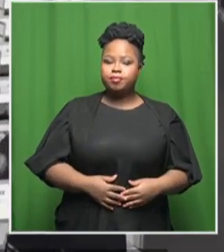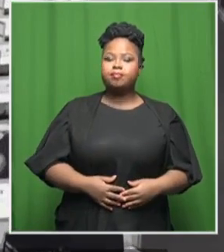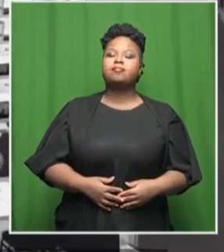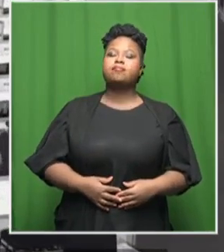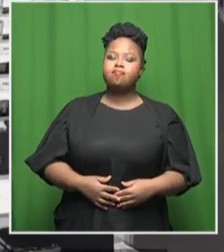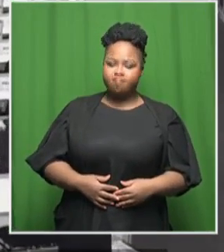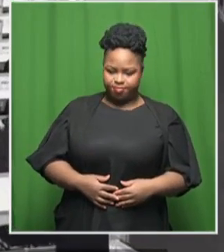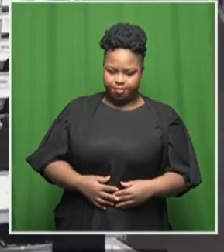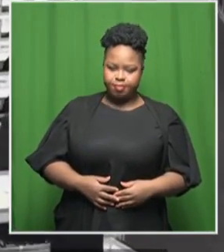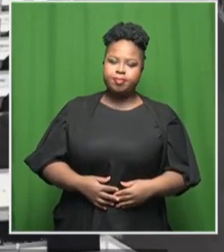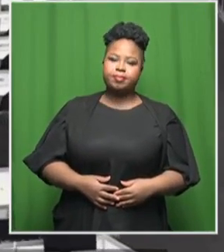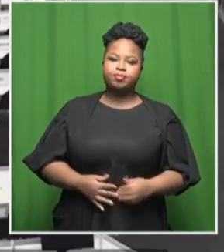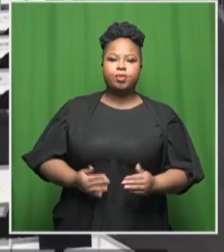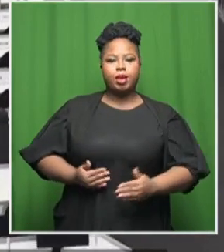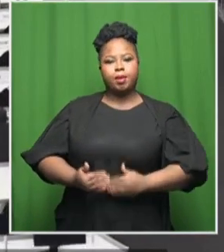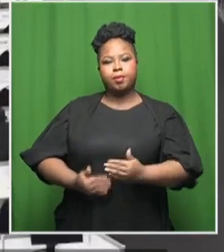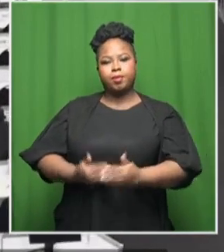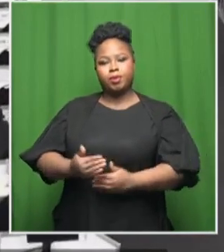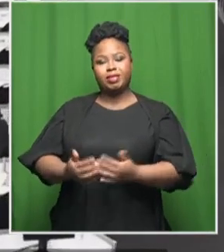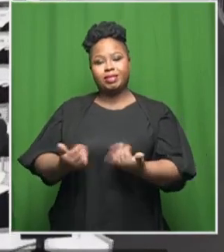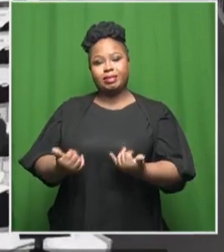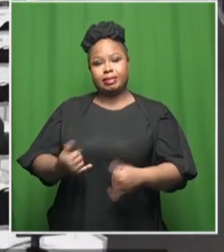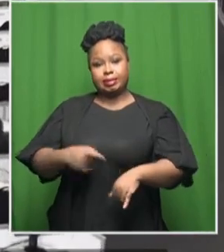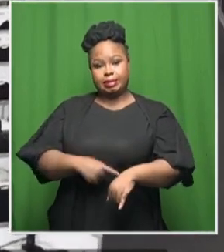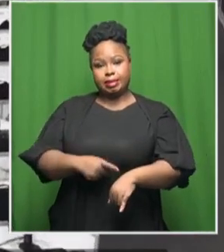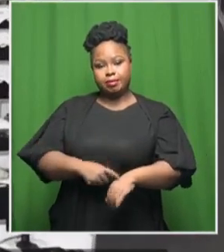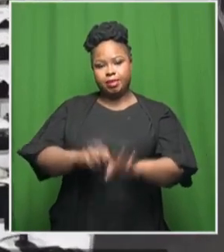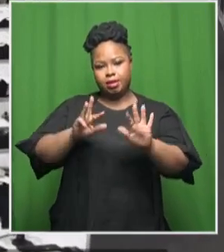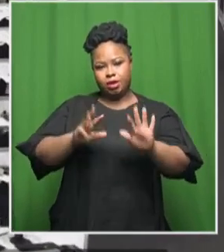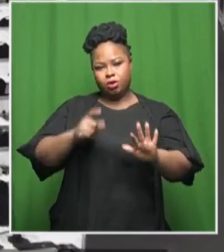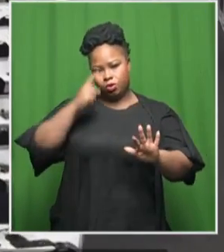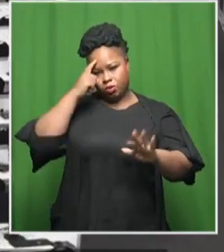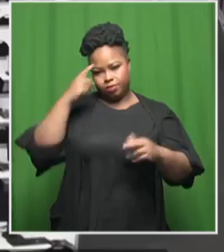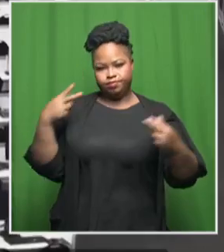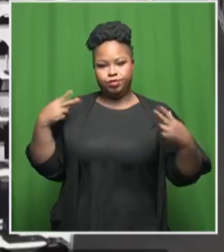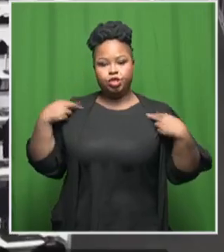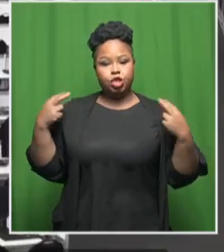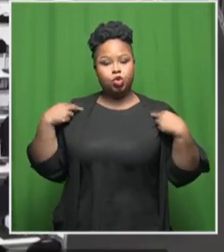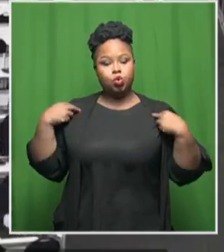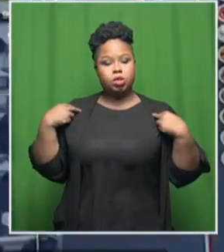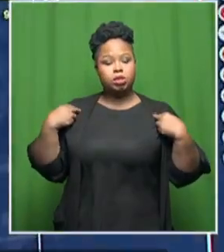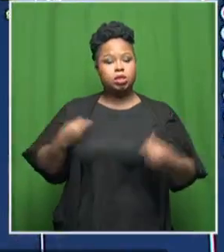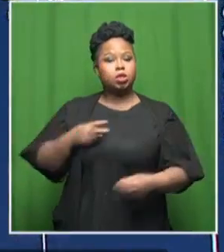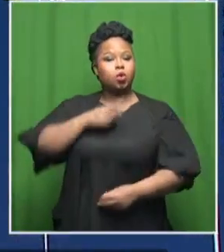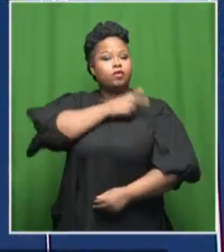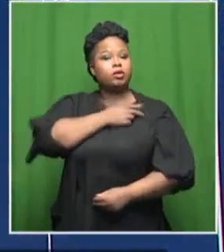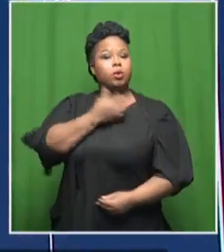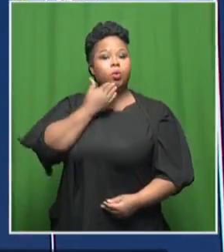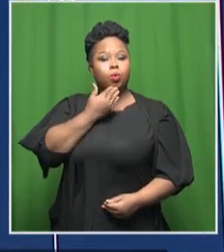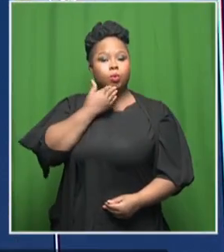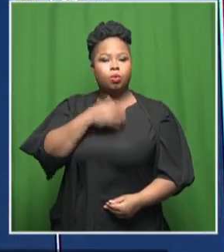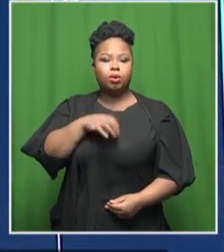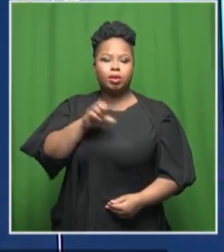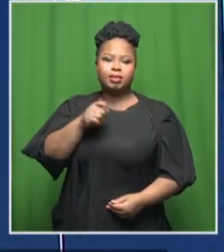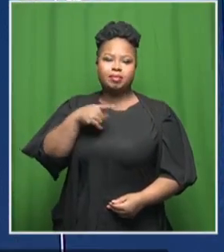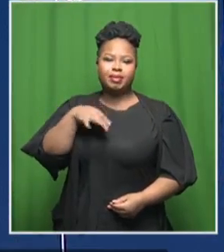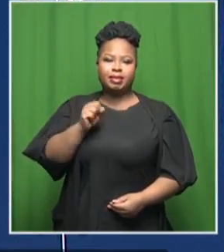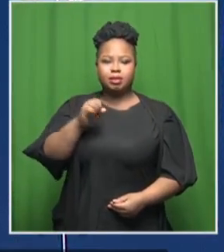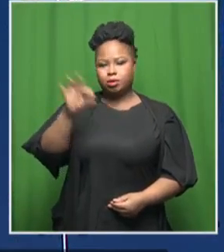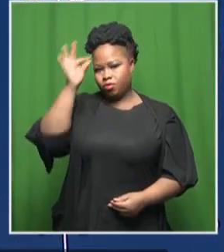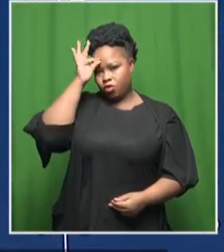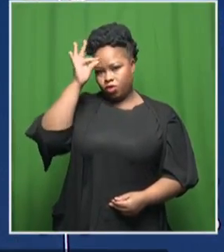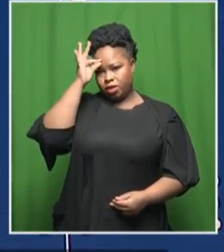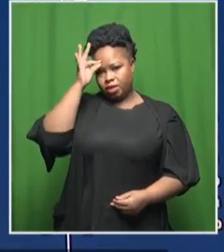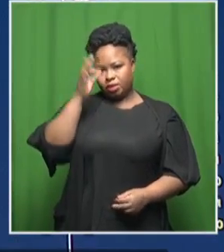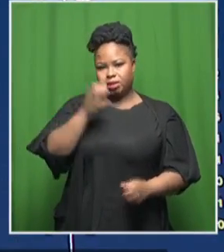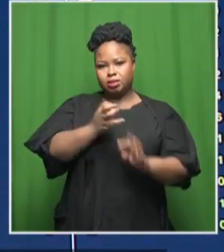correct. The process is at 9 o'clock we take a security official, in this case it would be a SABC officer, to the back